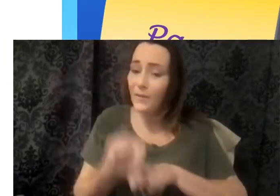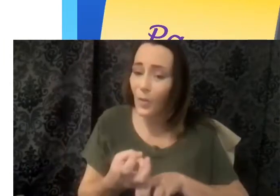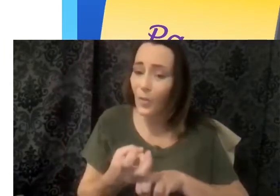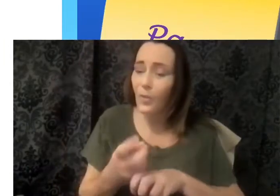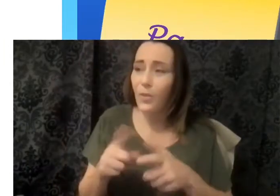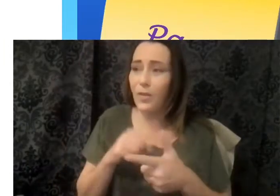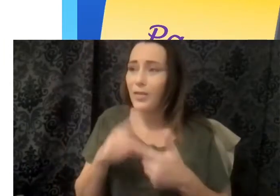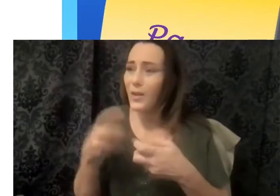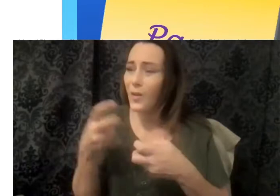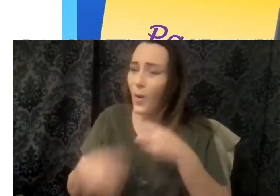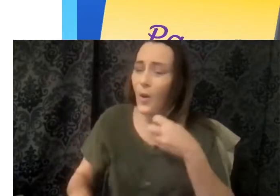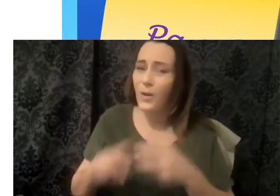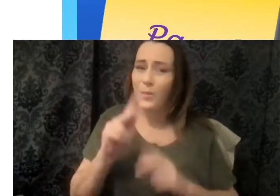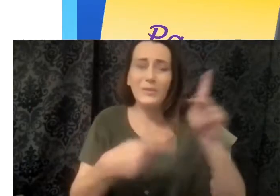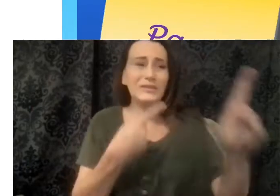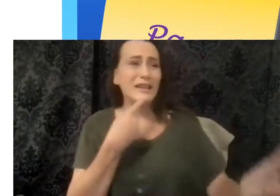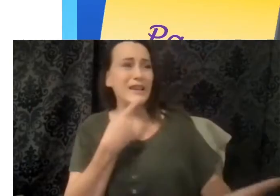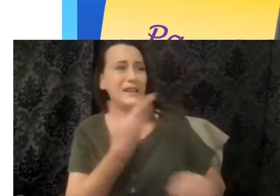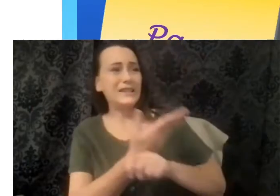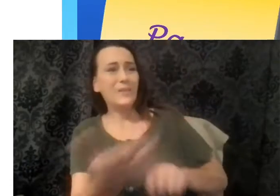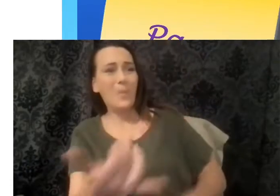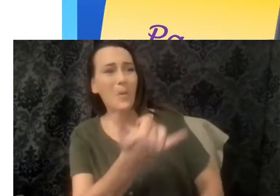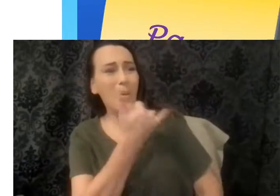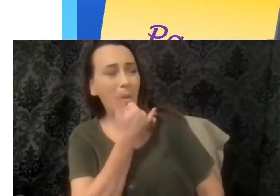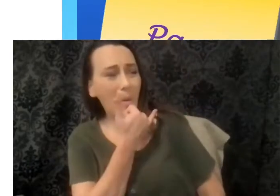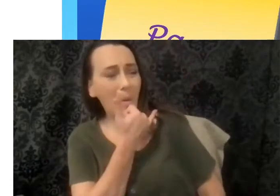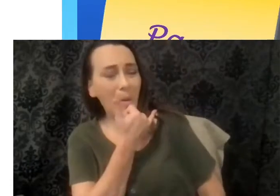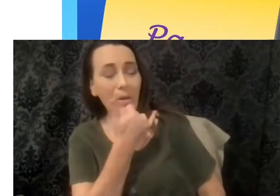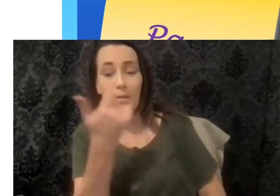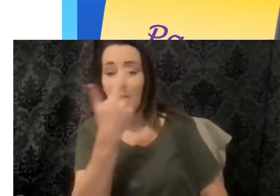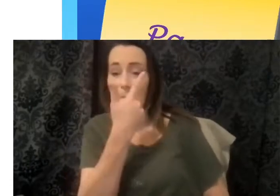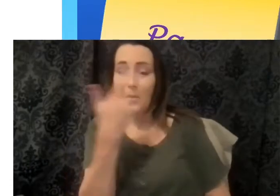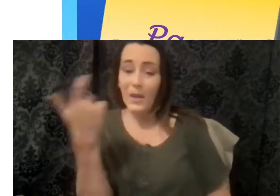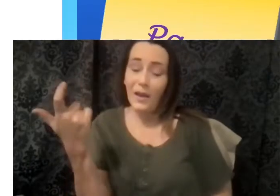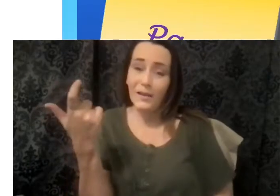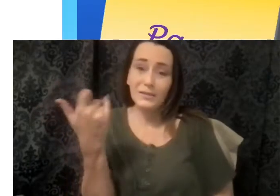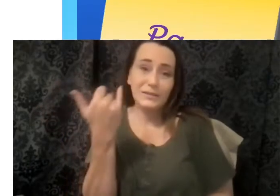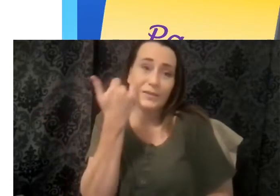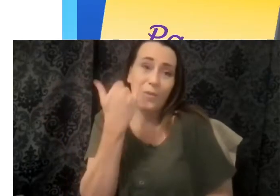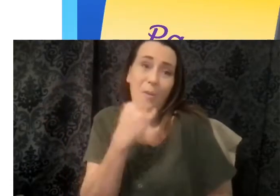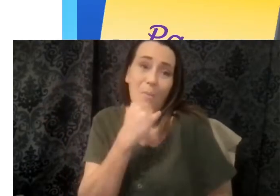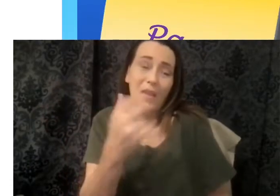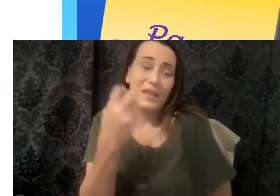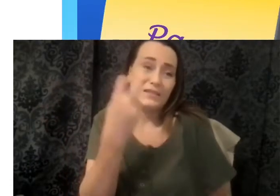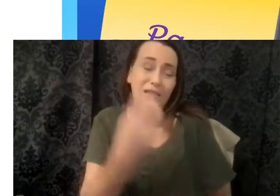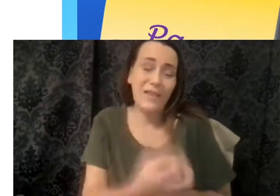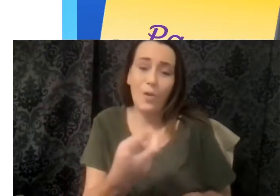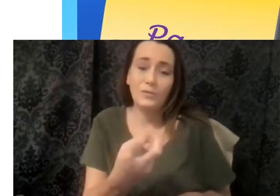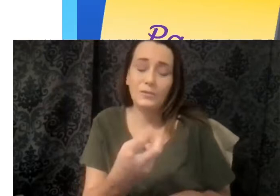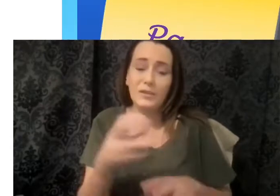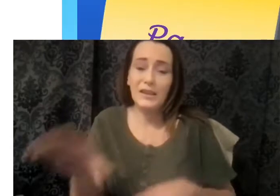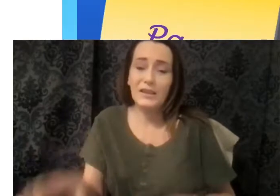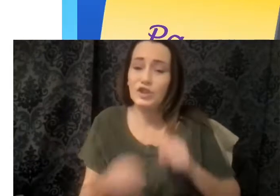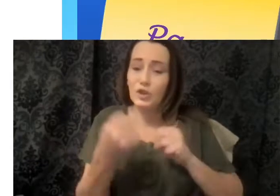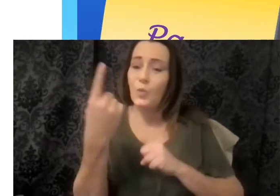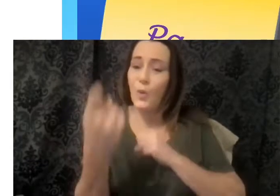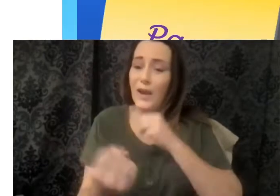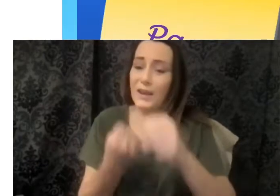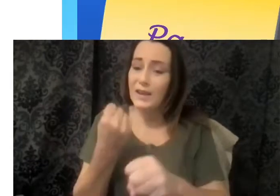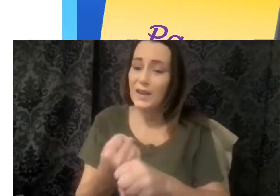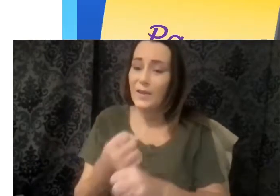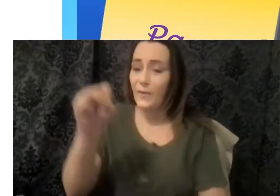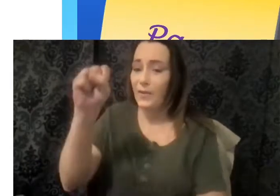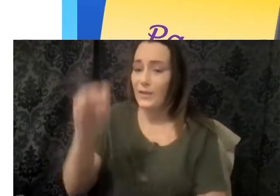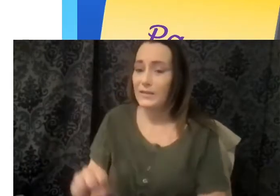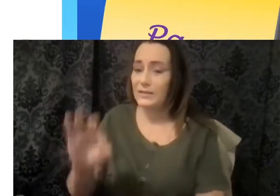and people say, well, there must be something going on, because otherwise they wouldn't make it so difficult. It took a year for the South Florida region